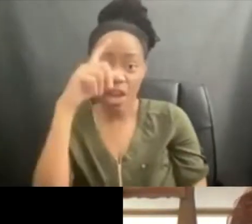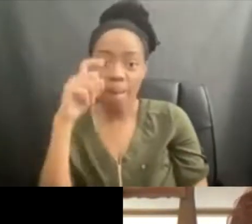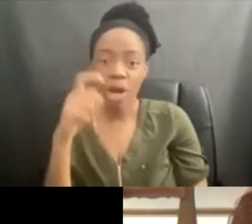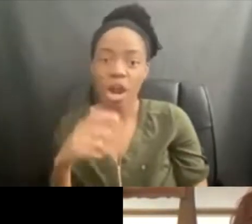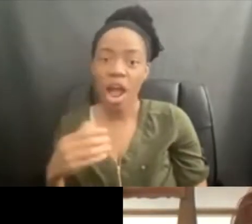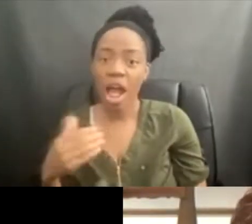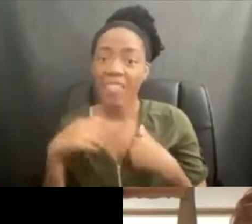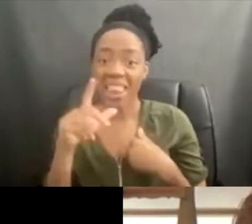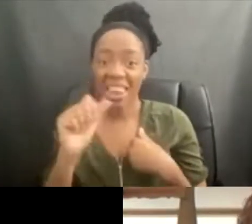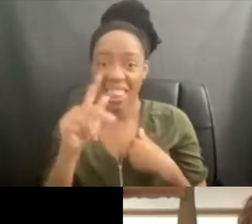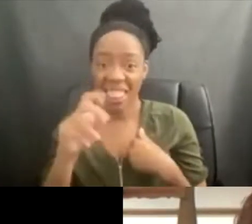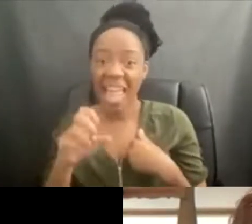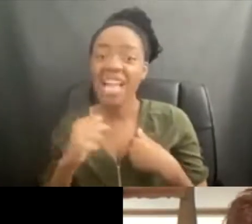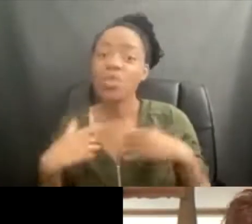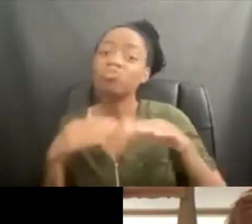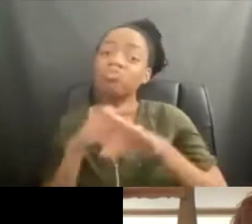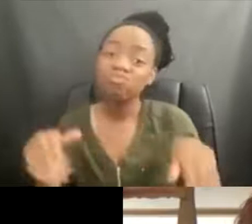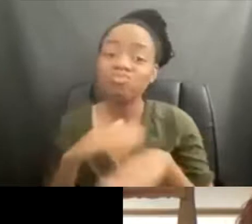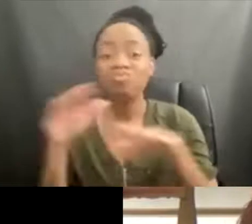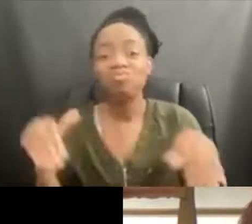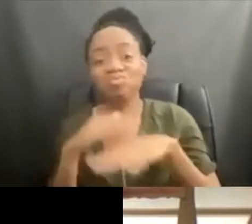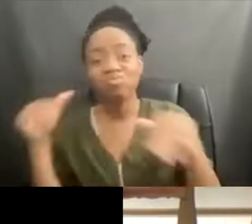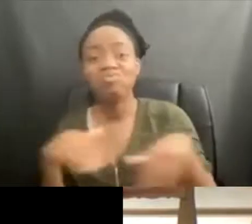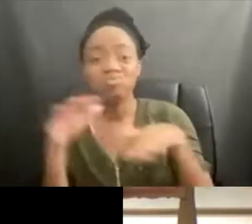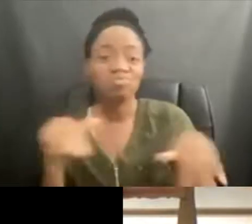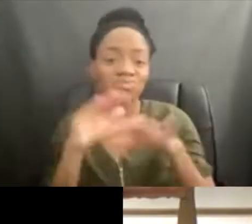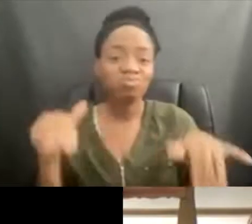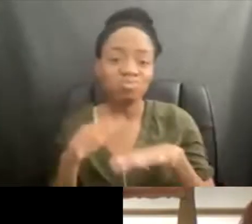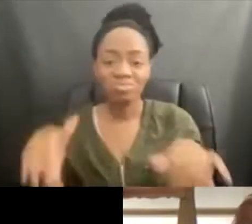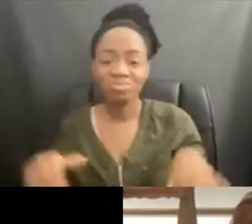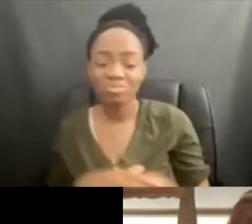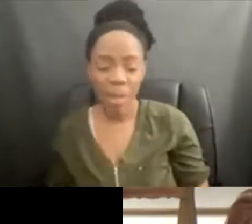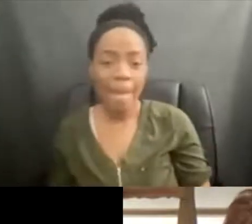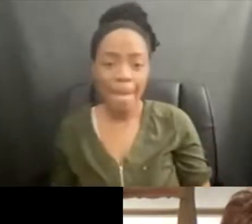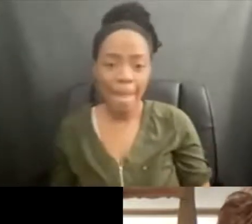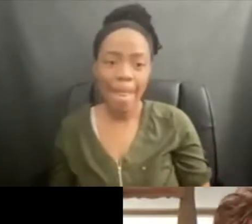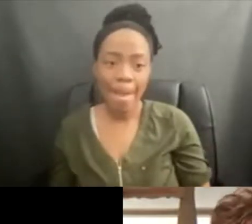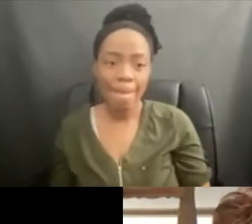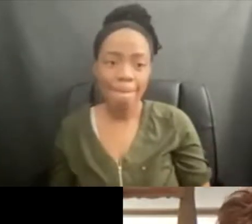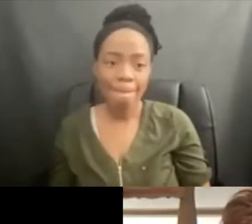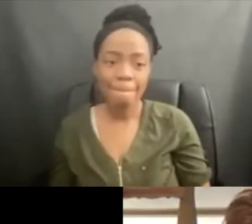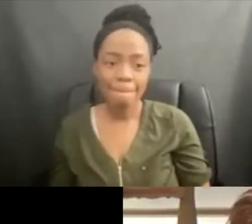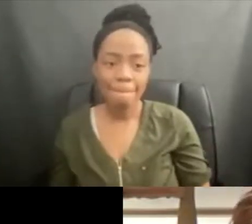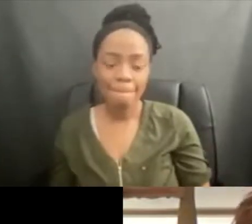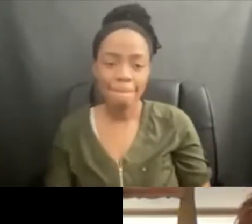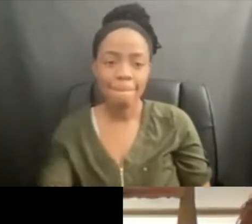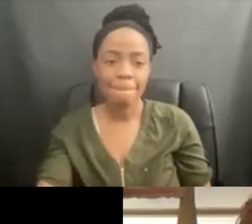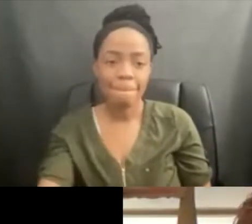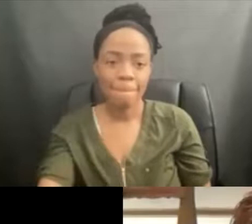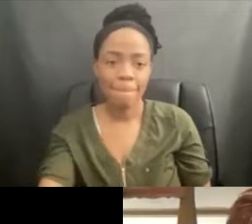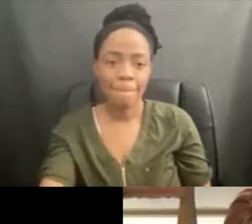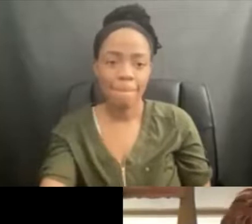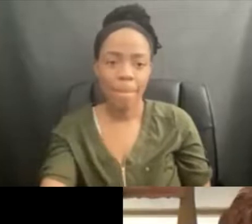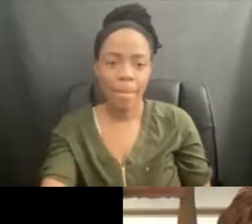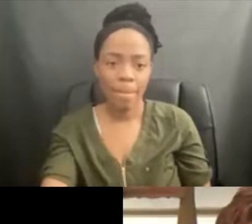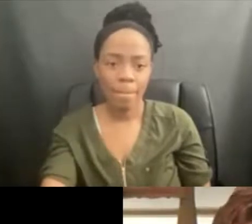lakes and we swam and swam and swam. Oh, wow. I love it. I love it. I love the snow. I